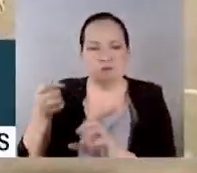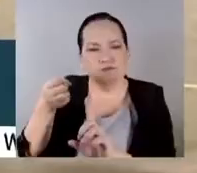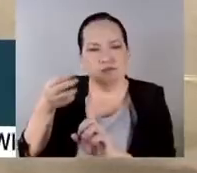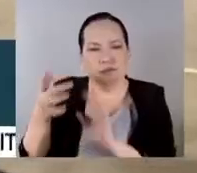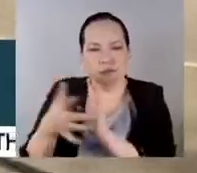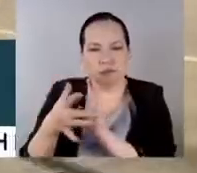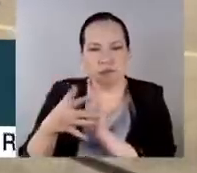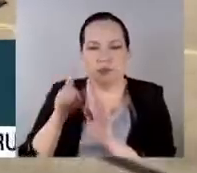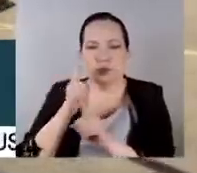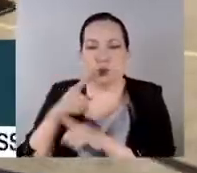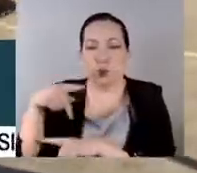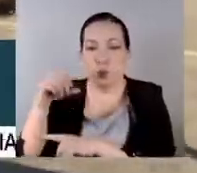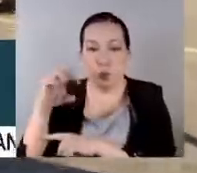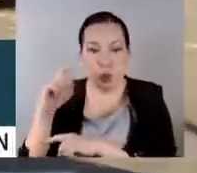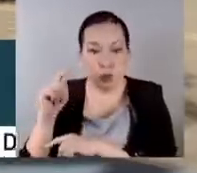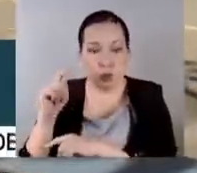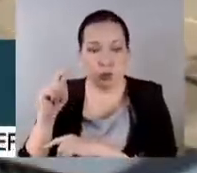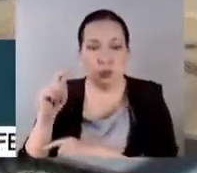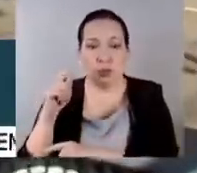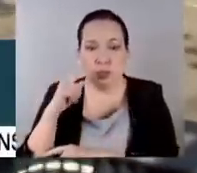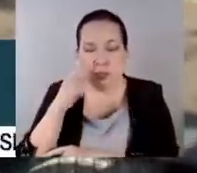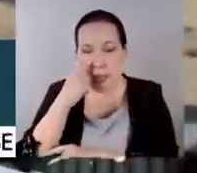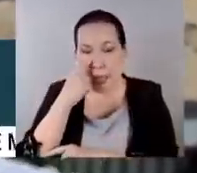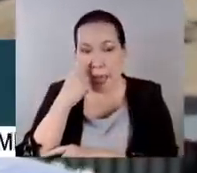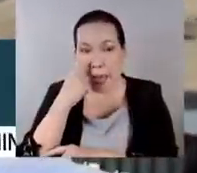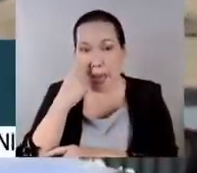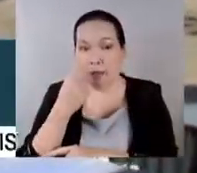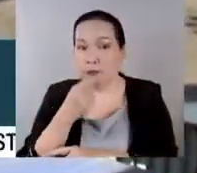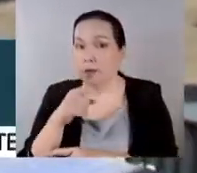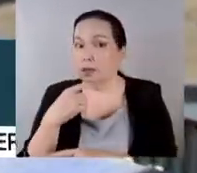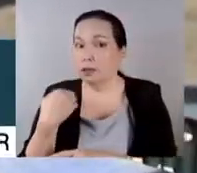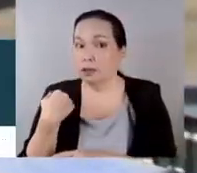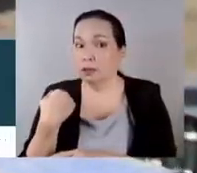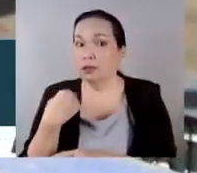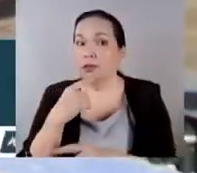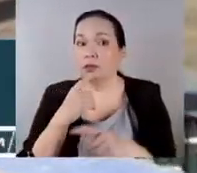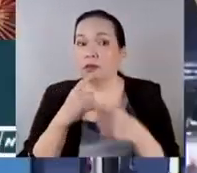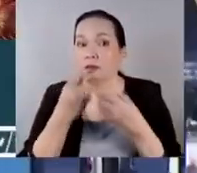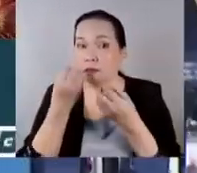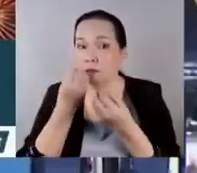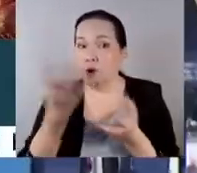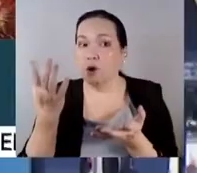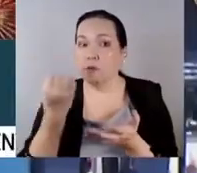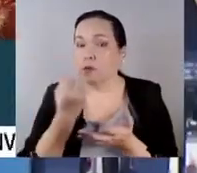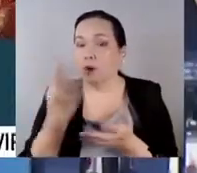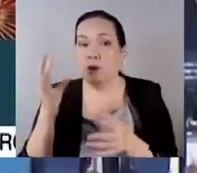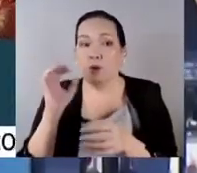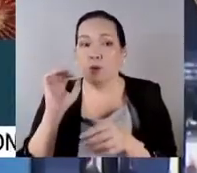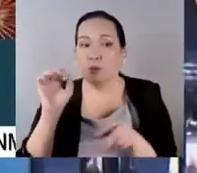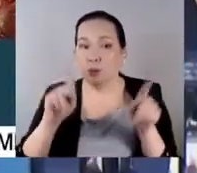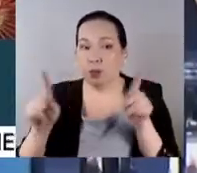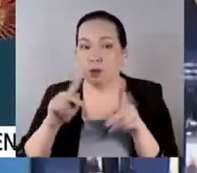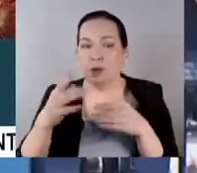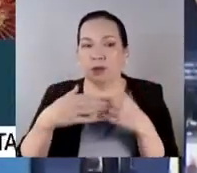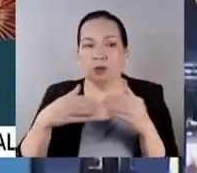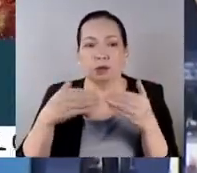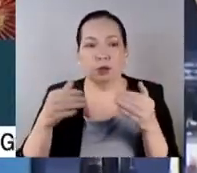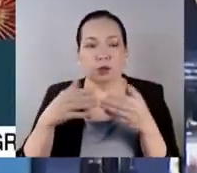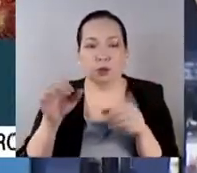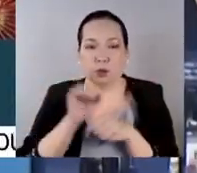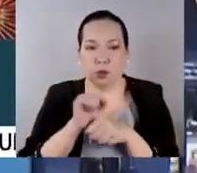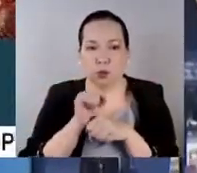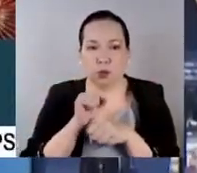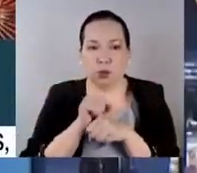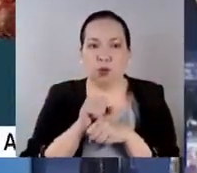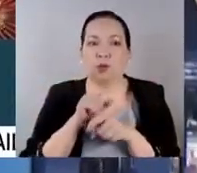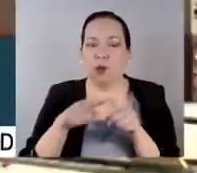terminal. Otto declined to say how many workers have lost jobs in the terminal yard, citing ongoing West Coast ports labor